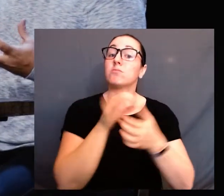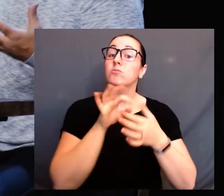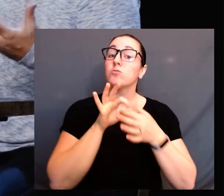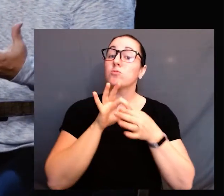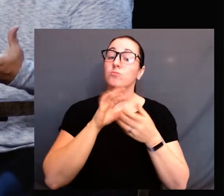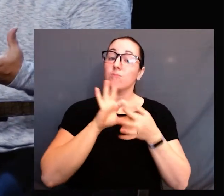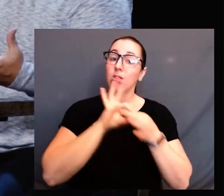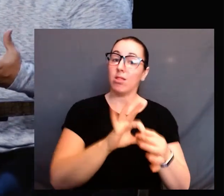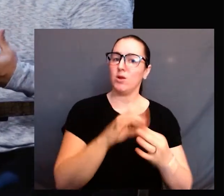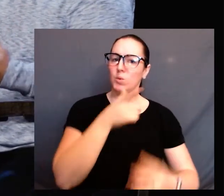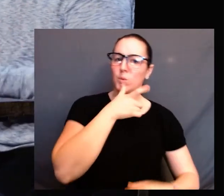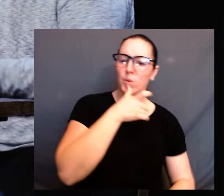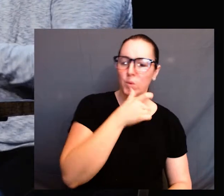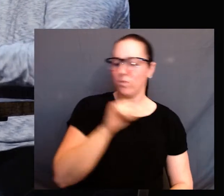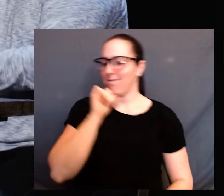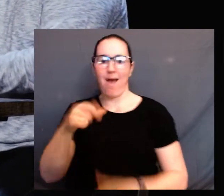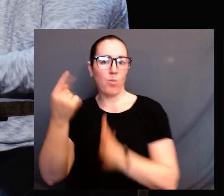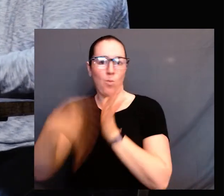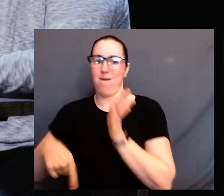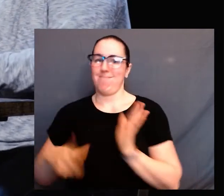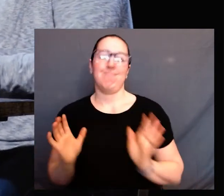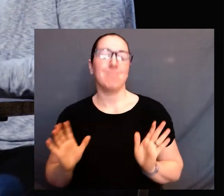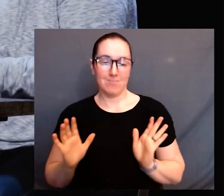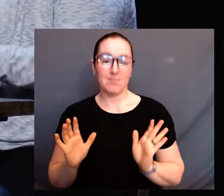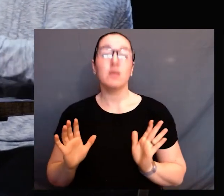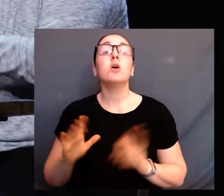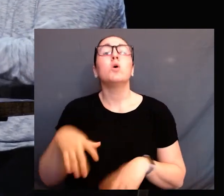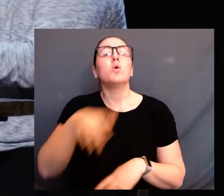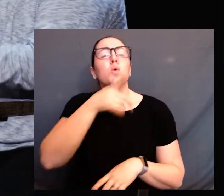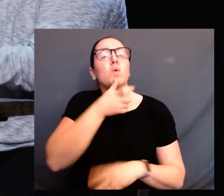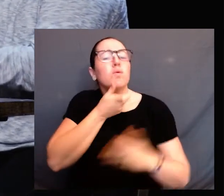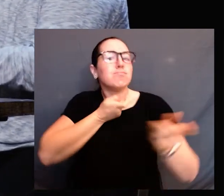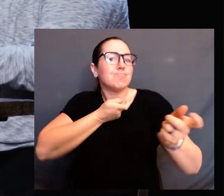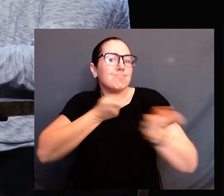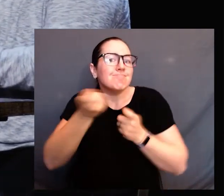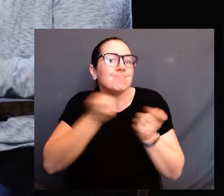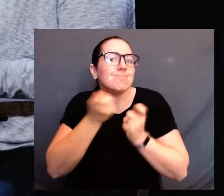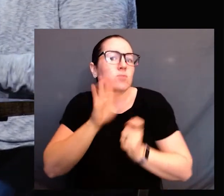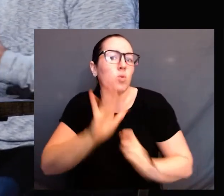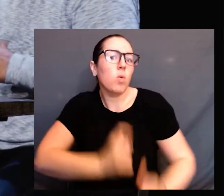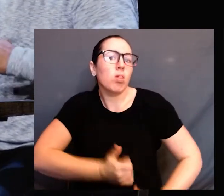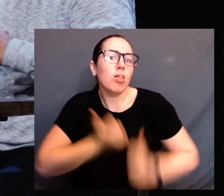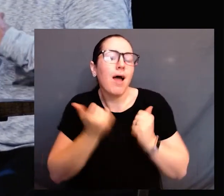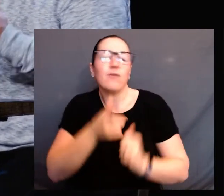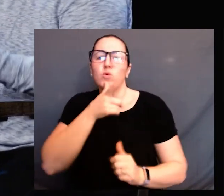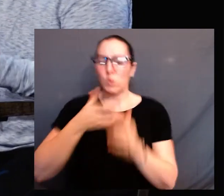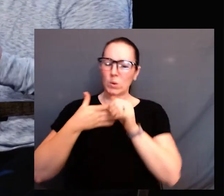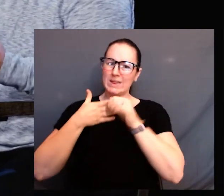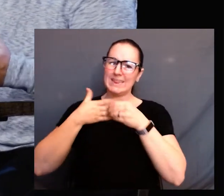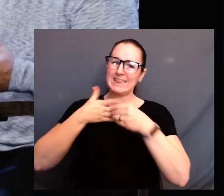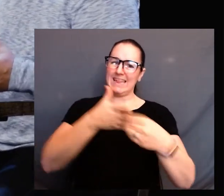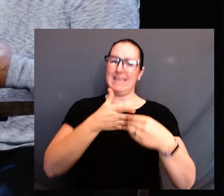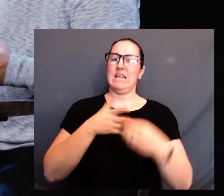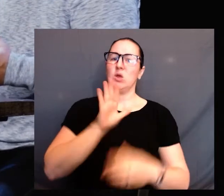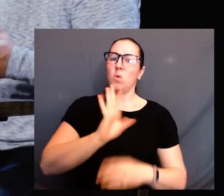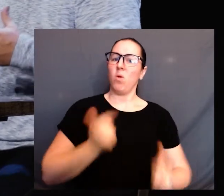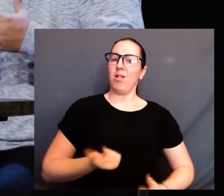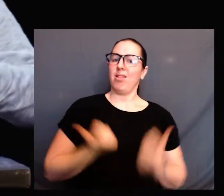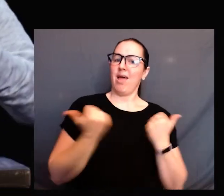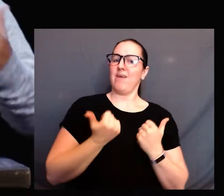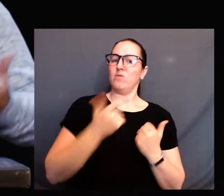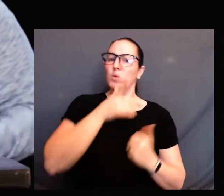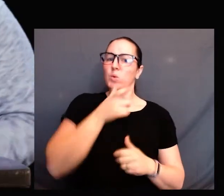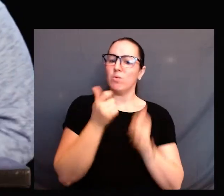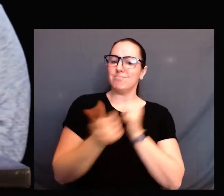is about a who and not a what. It's about who's driving our life, who is leading our life, who